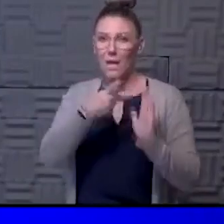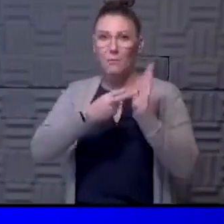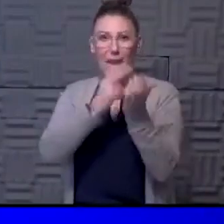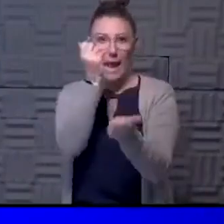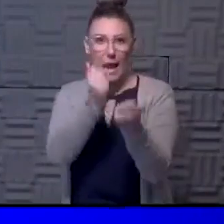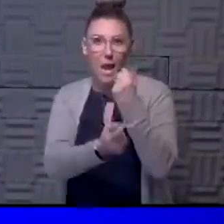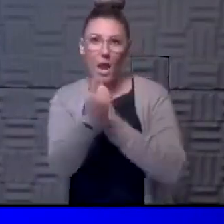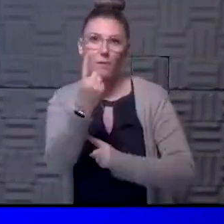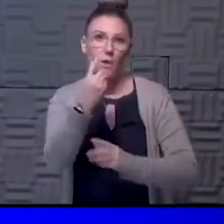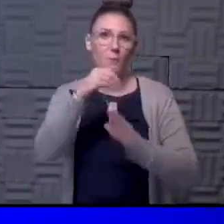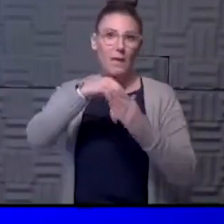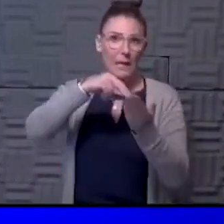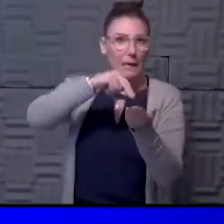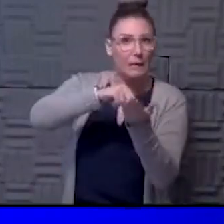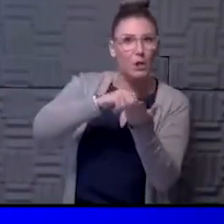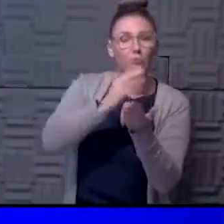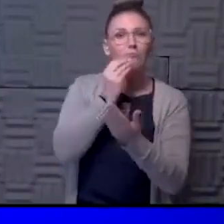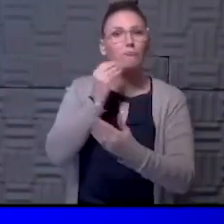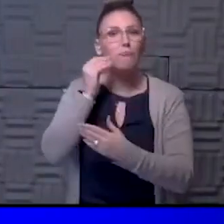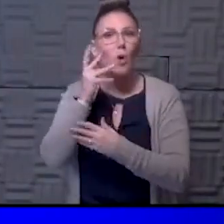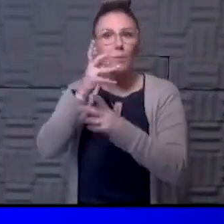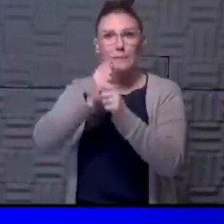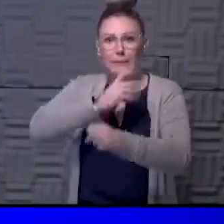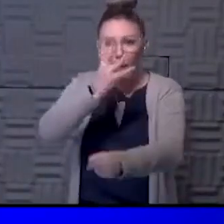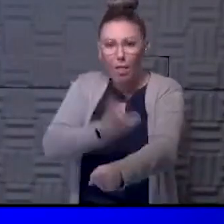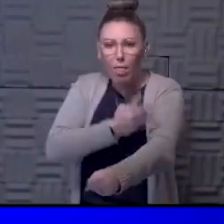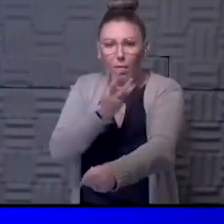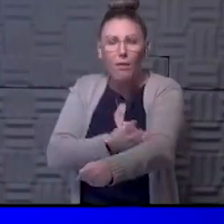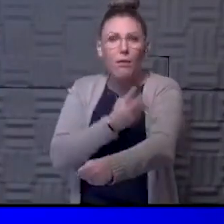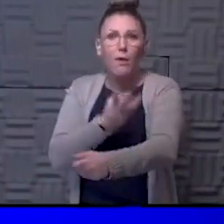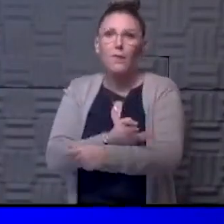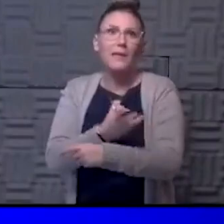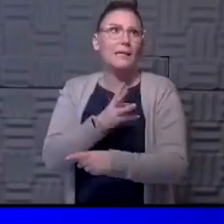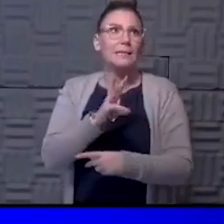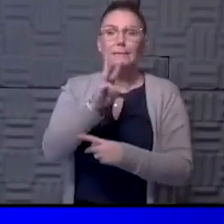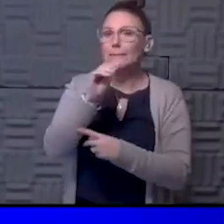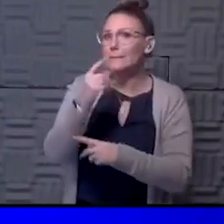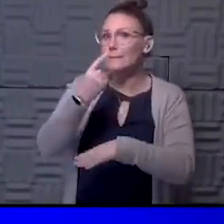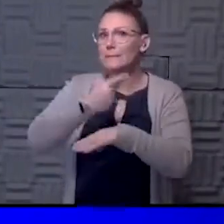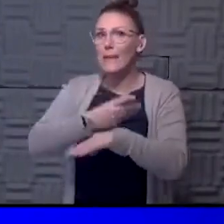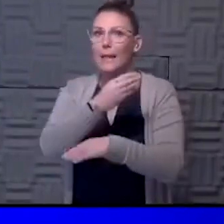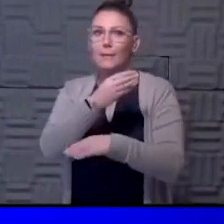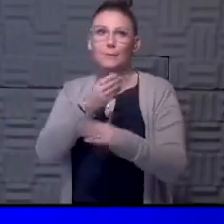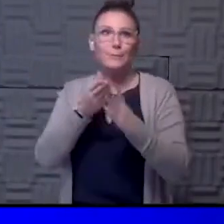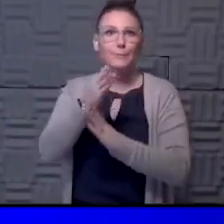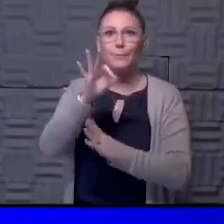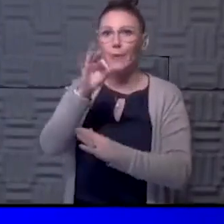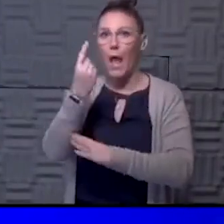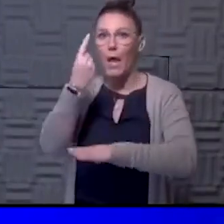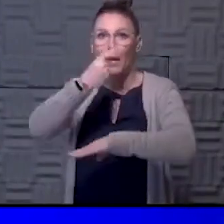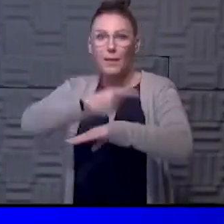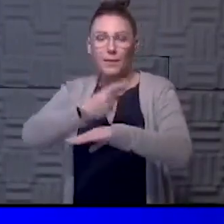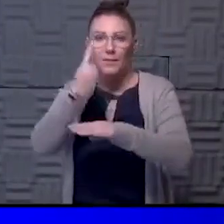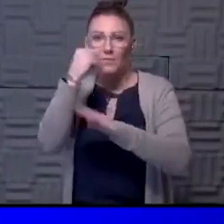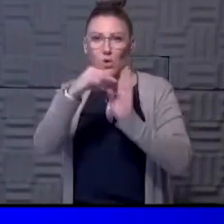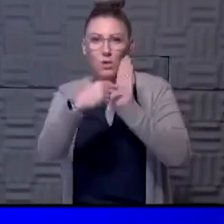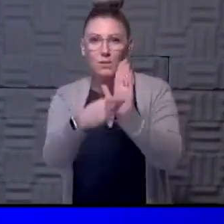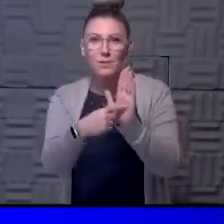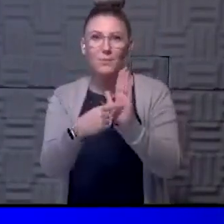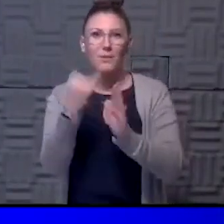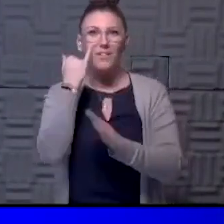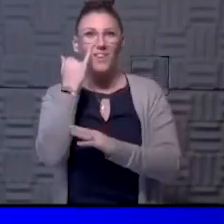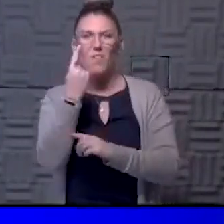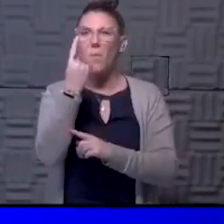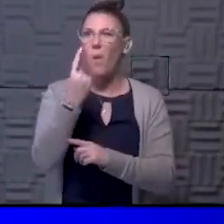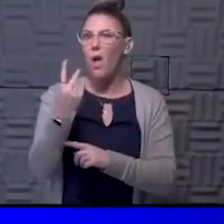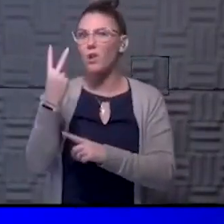getting bamlanivimab every 60 days or 90 days either. So I think you have to pick select populations for that. For instance, if you've had 1 or 2 cases